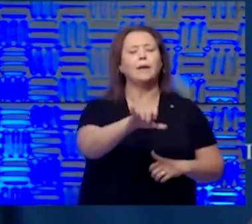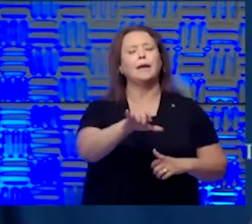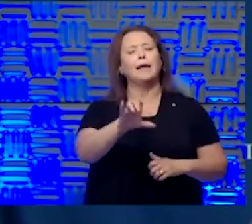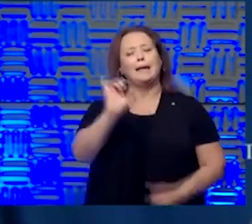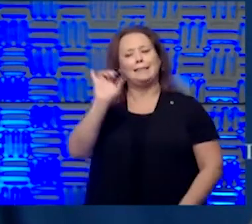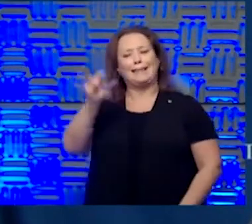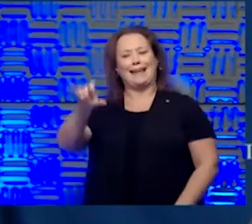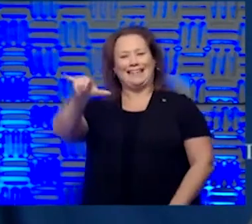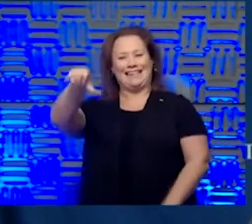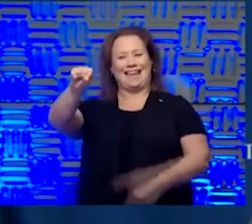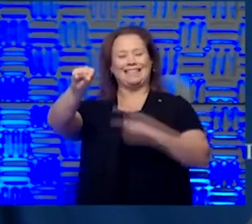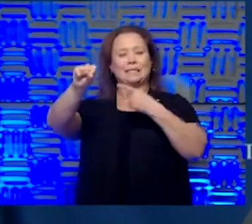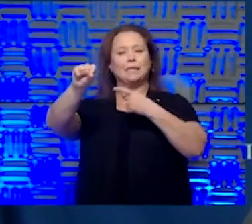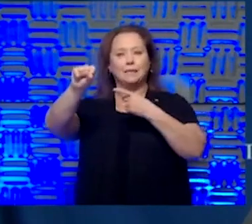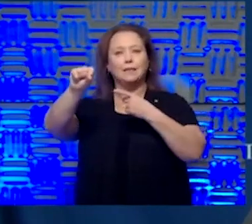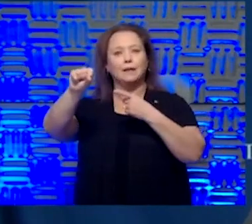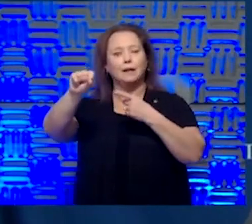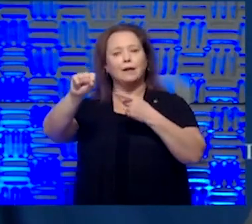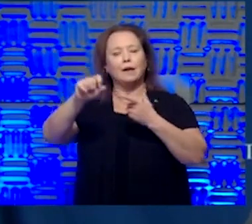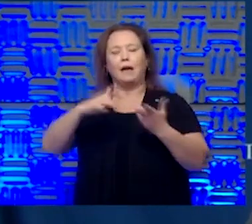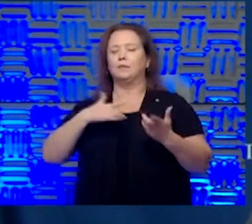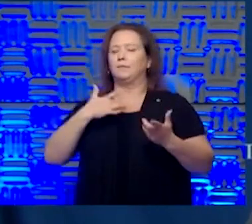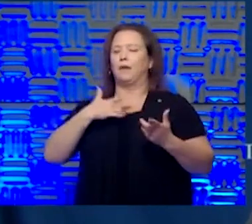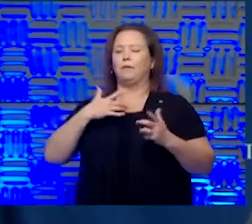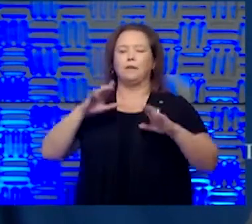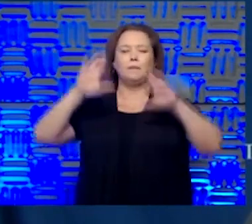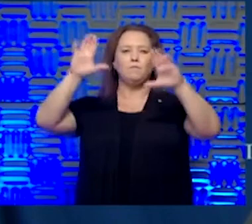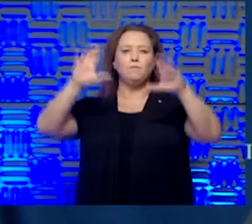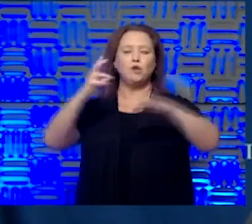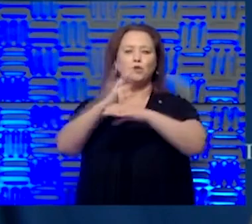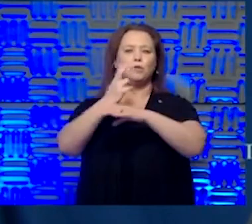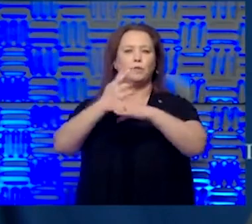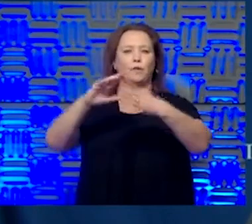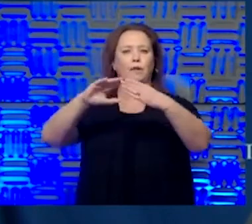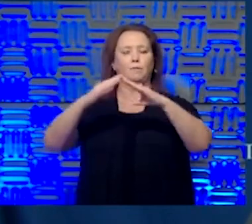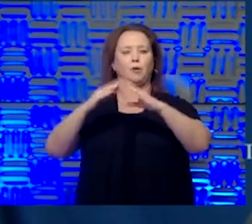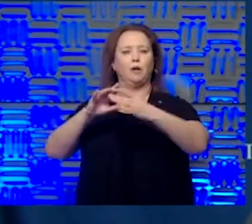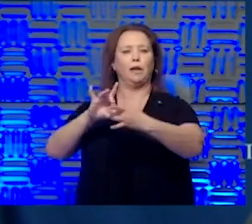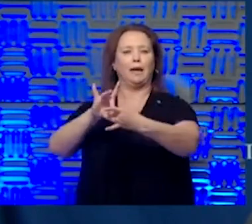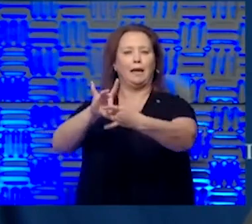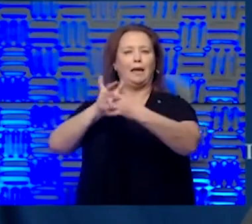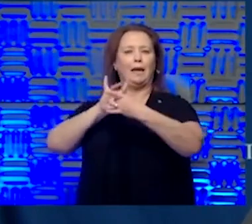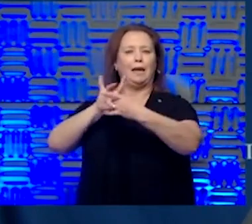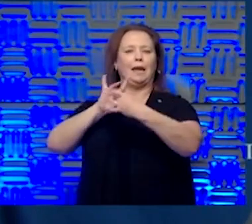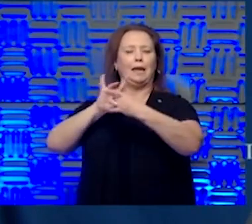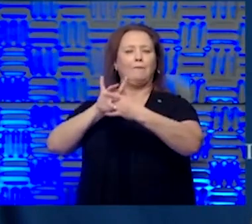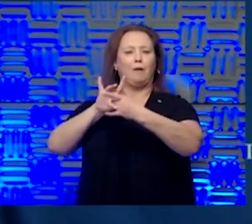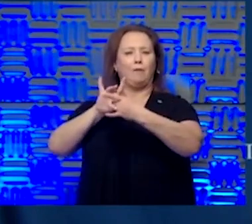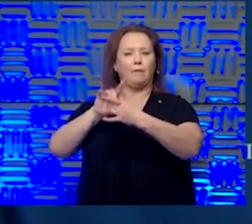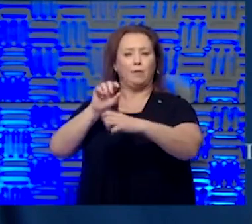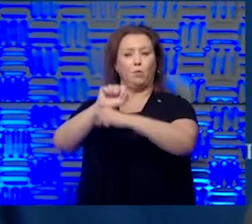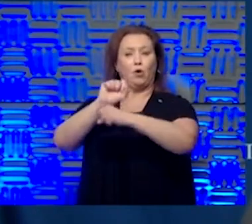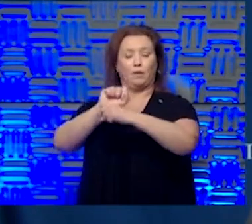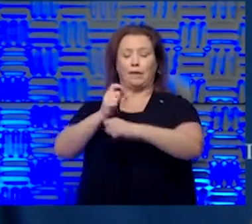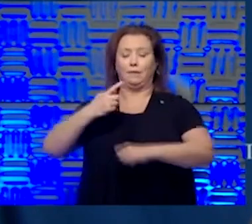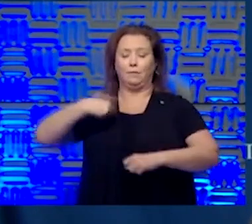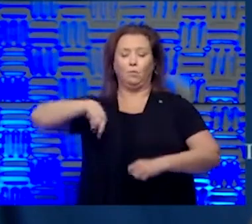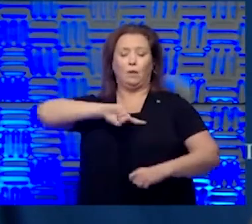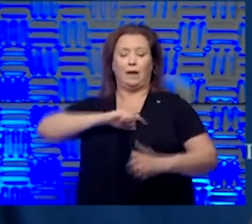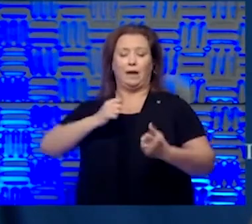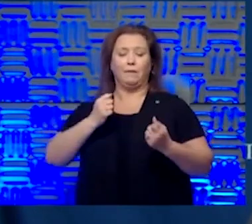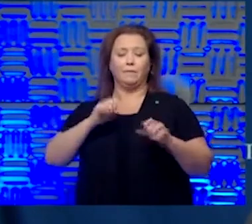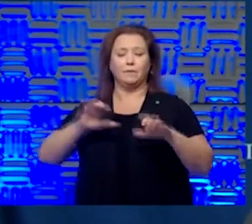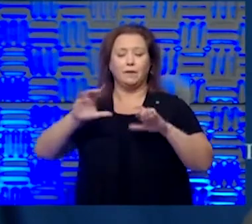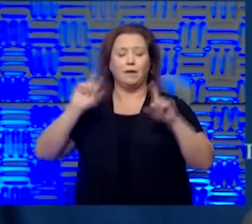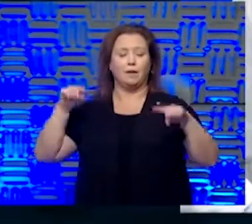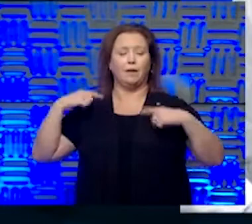has been something that I feel like has been very useful in the community engagement work that a number of us here have done over the years in the